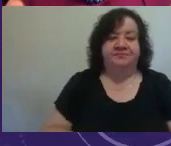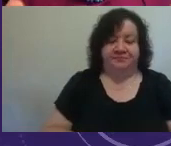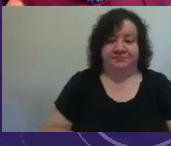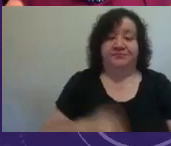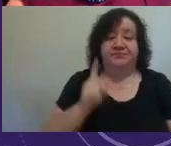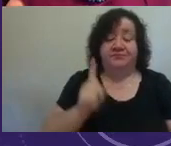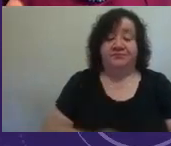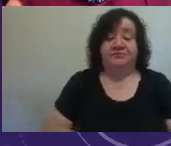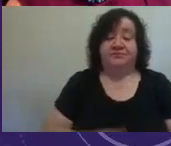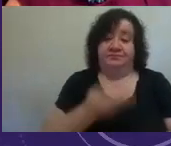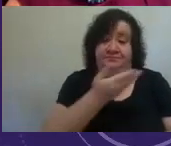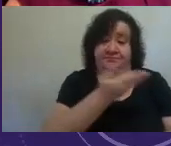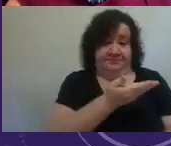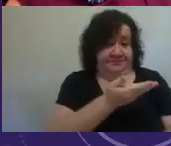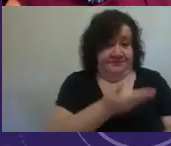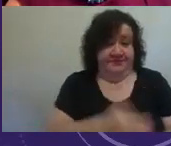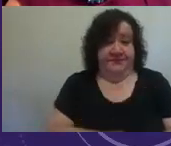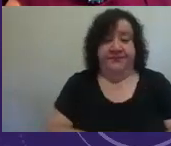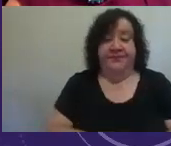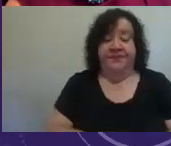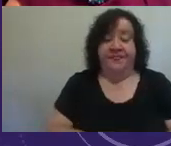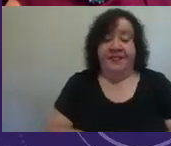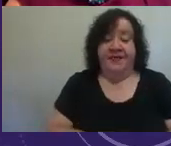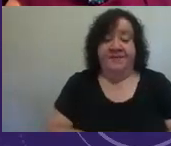Right here, let's do an interpreter switch again.